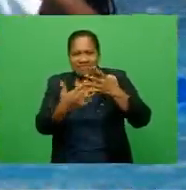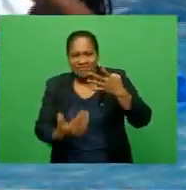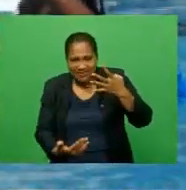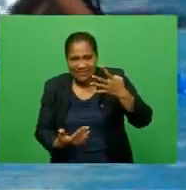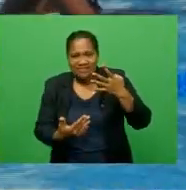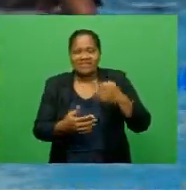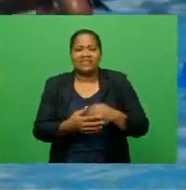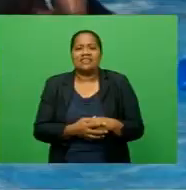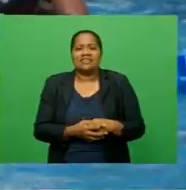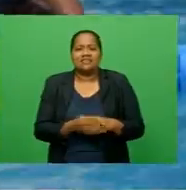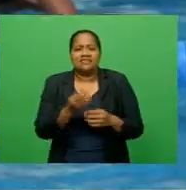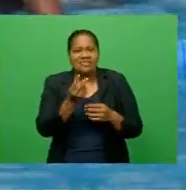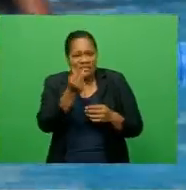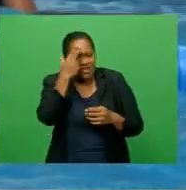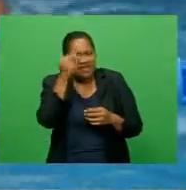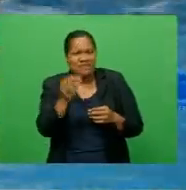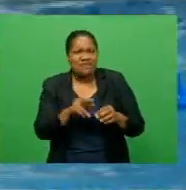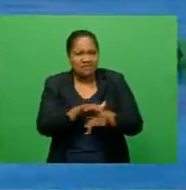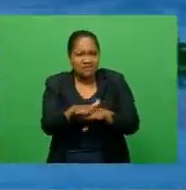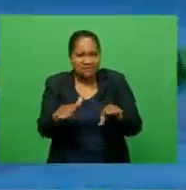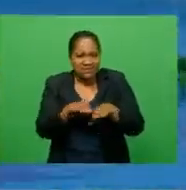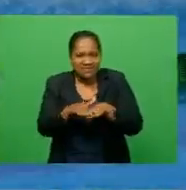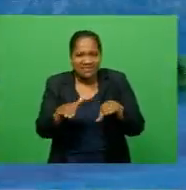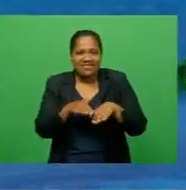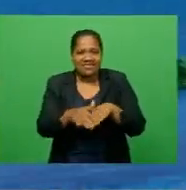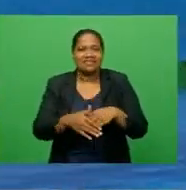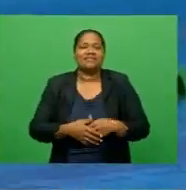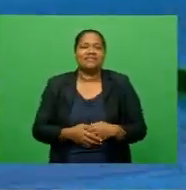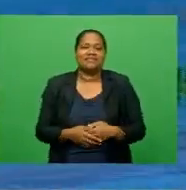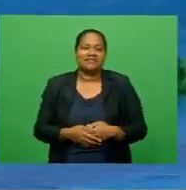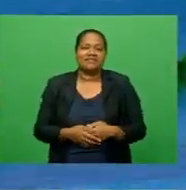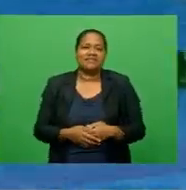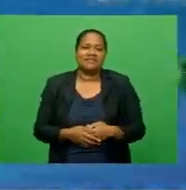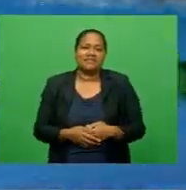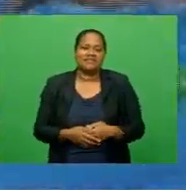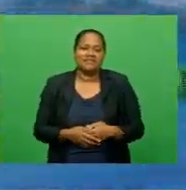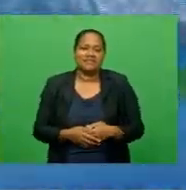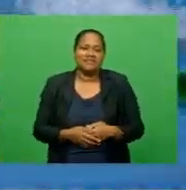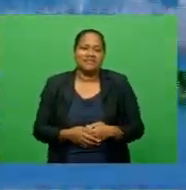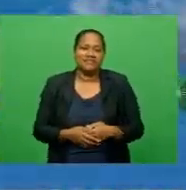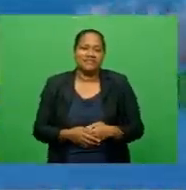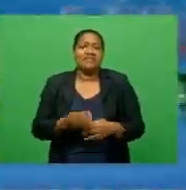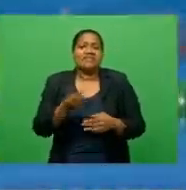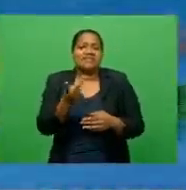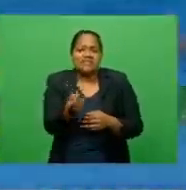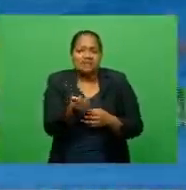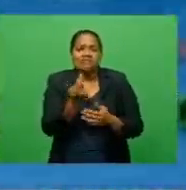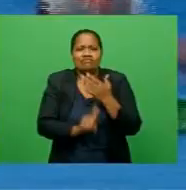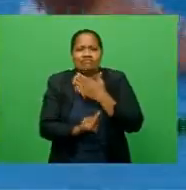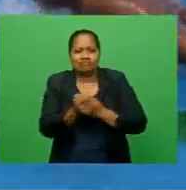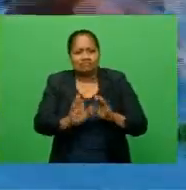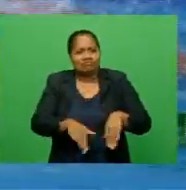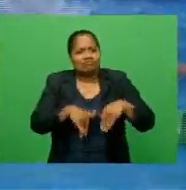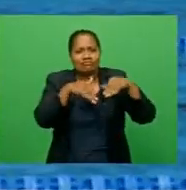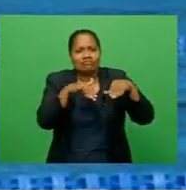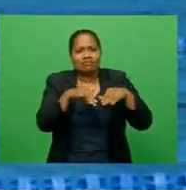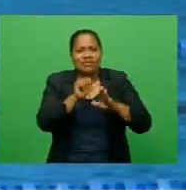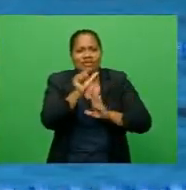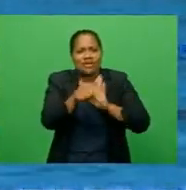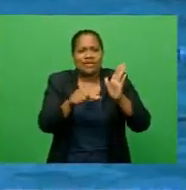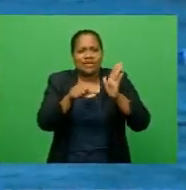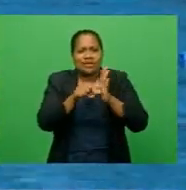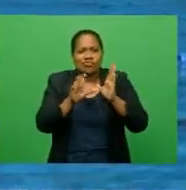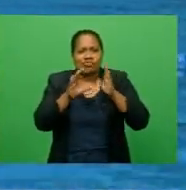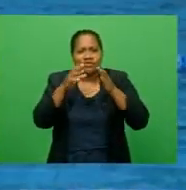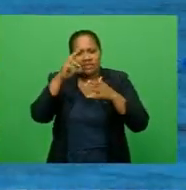Maiwai, Moana Wind, Mateli Tambon Romo, Cheyenne Roba, and Yolani Blake some of whom participated in the age group nationals